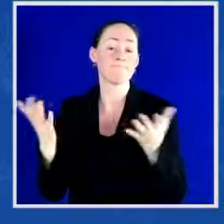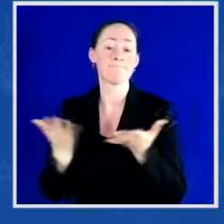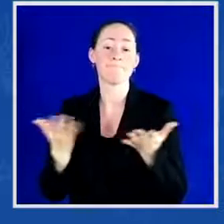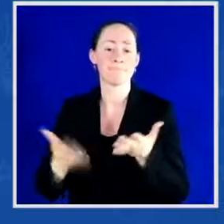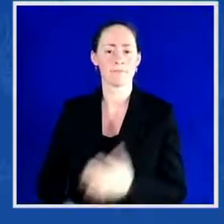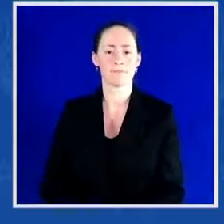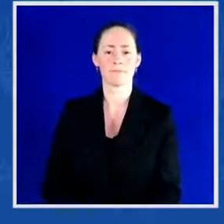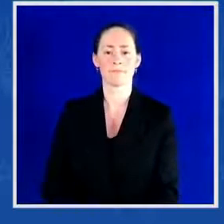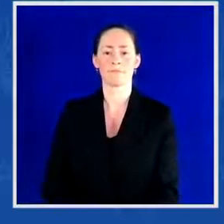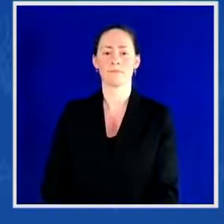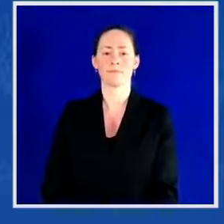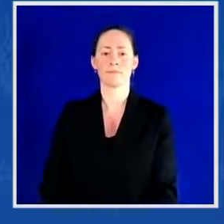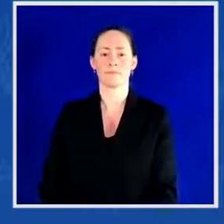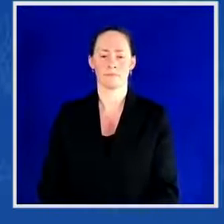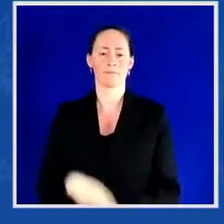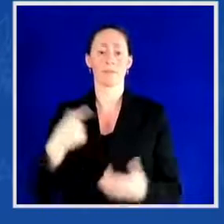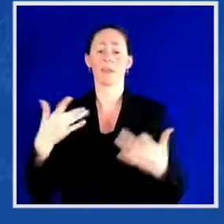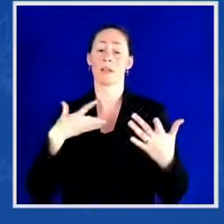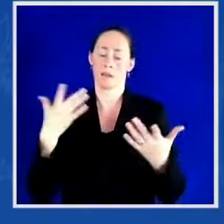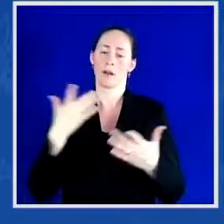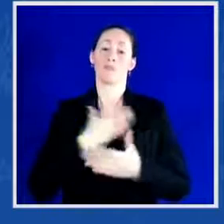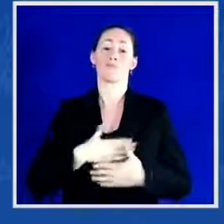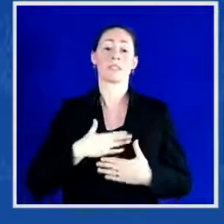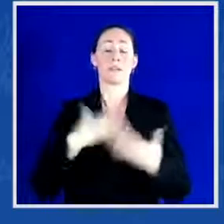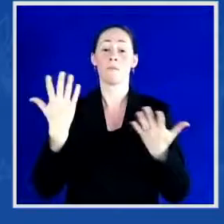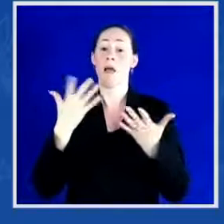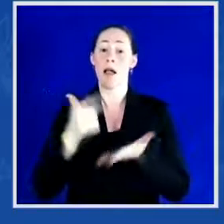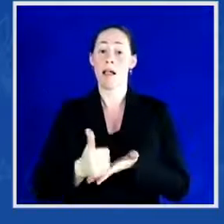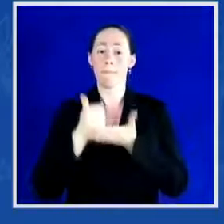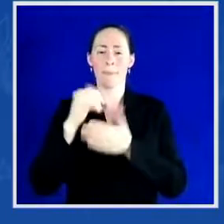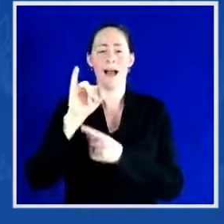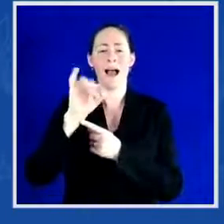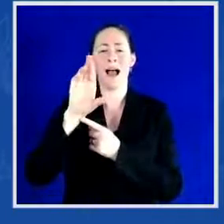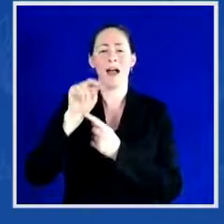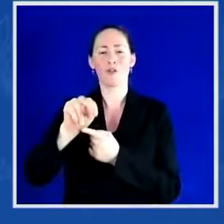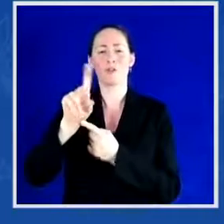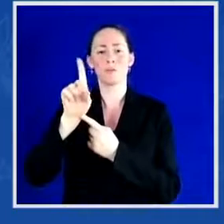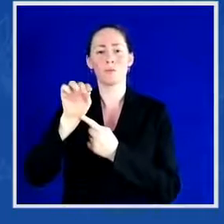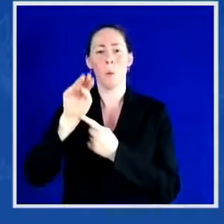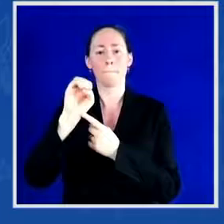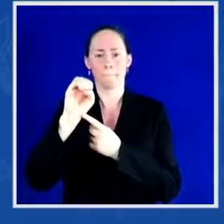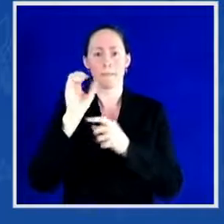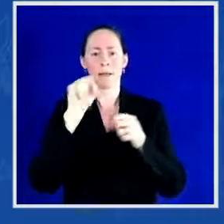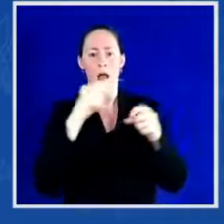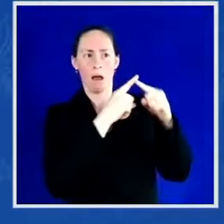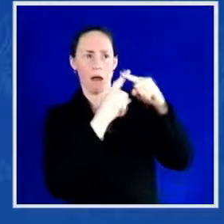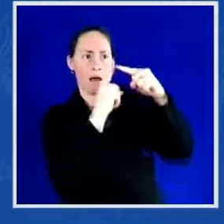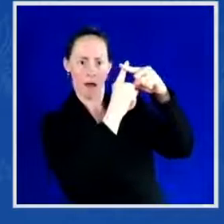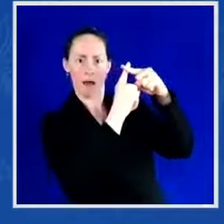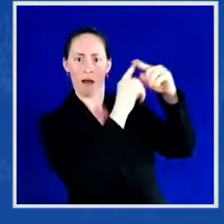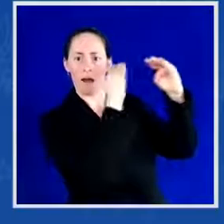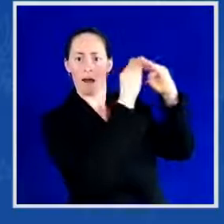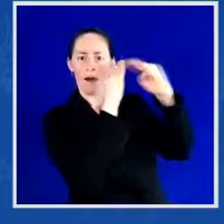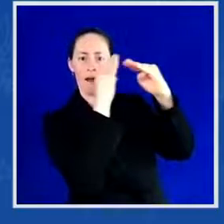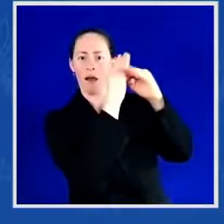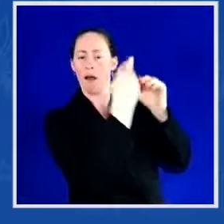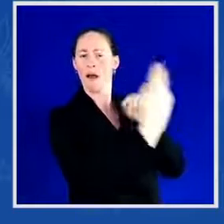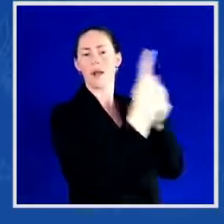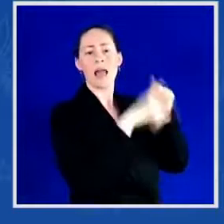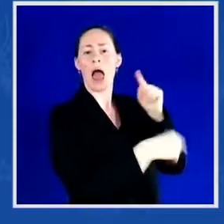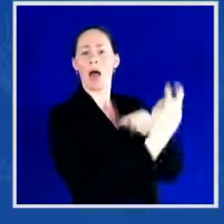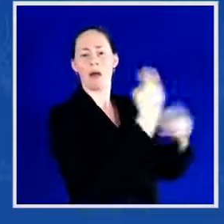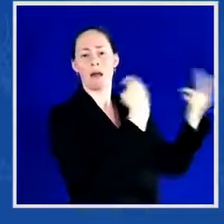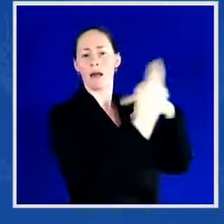and Jew. I assured him of my full support to replenish Israel's Iron Dome system to ensure its defenses